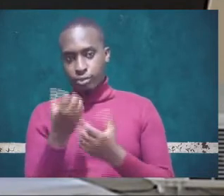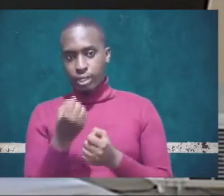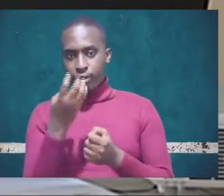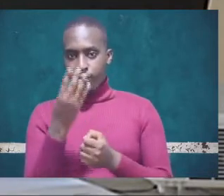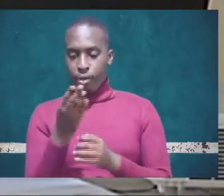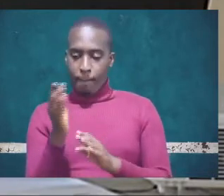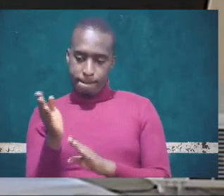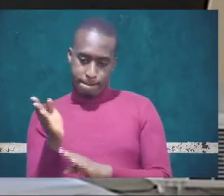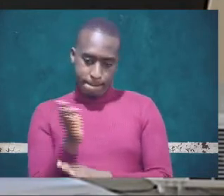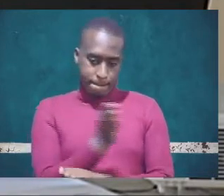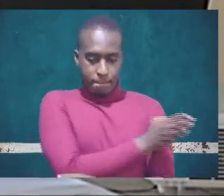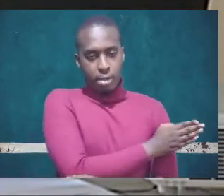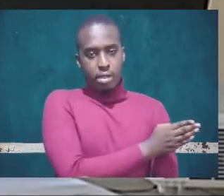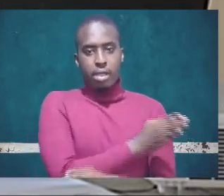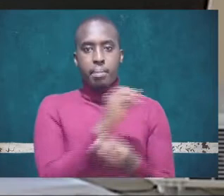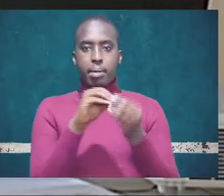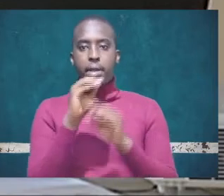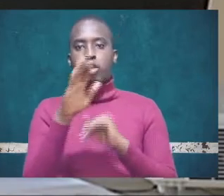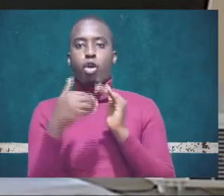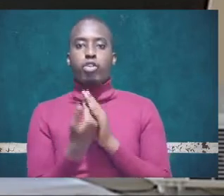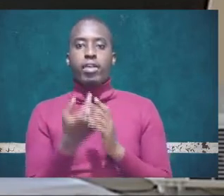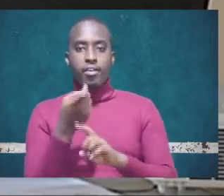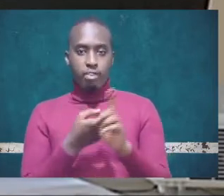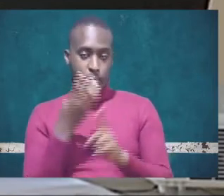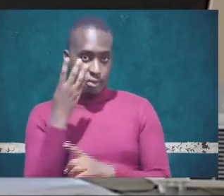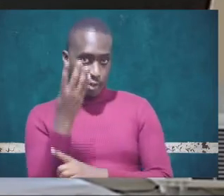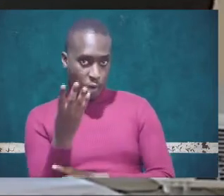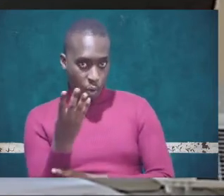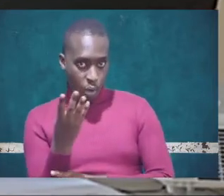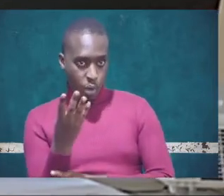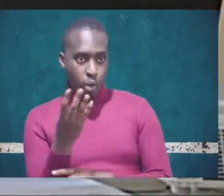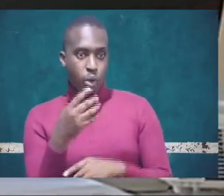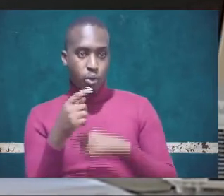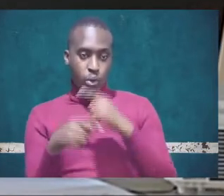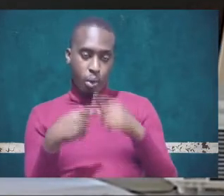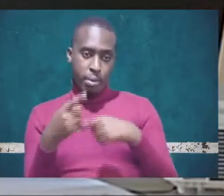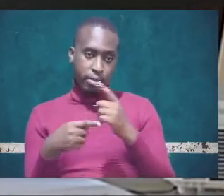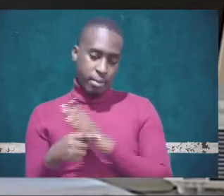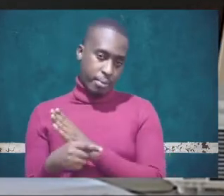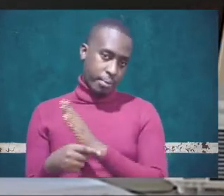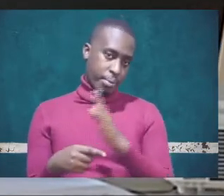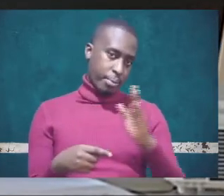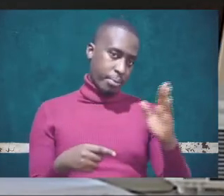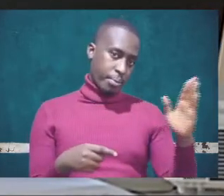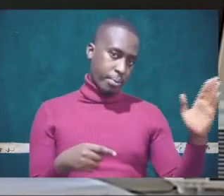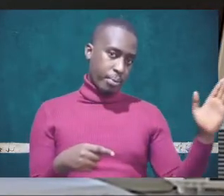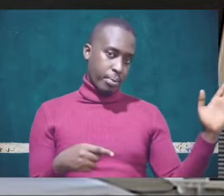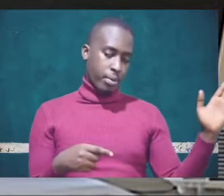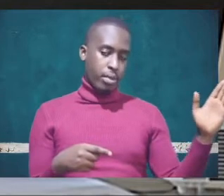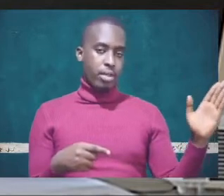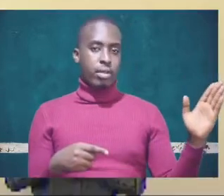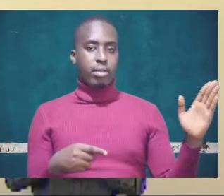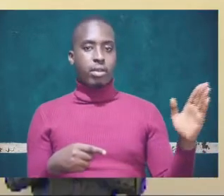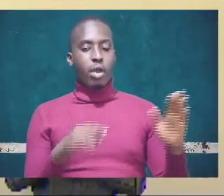this. These are the values we have. From 4, we have 4 here. It goes the